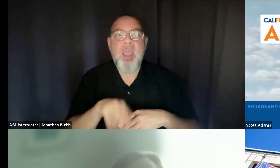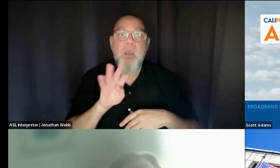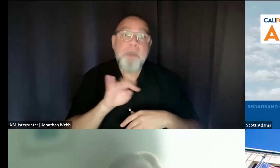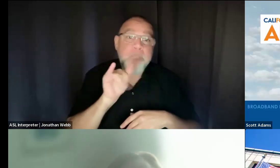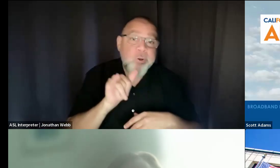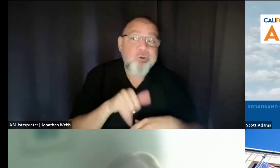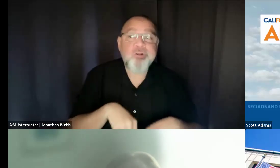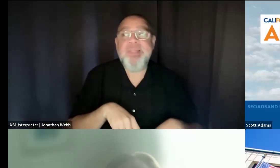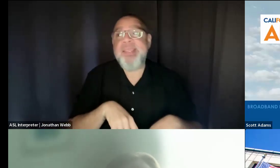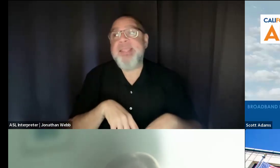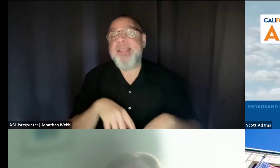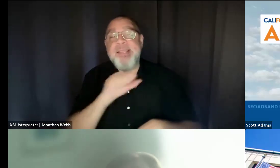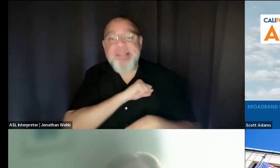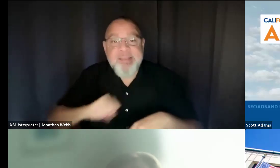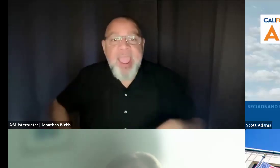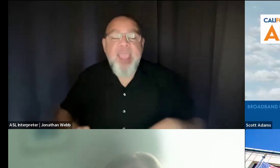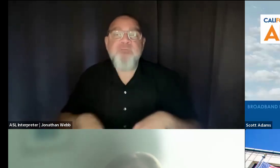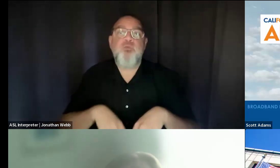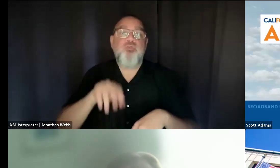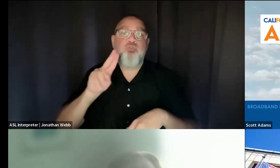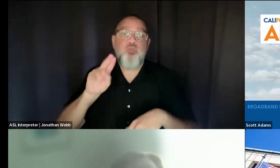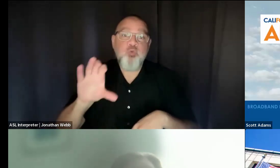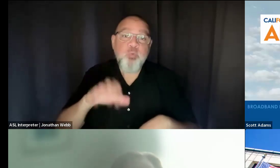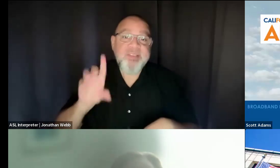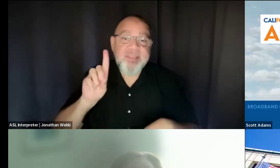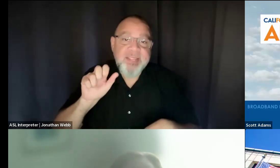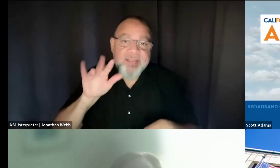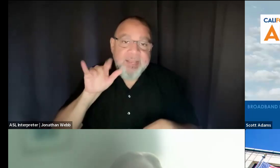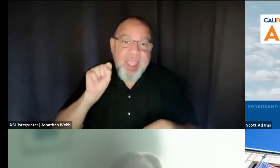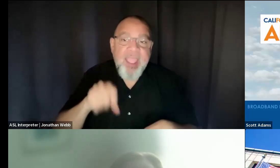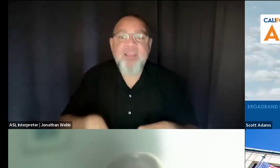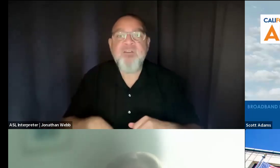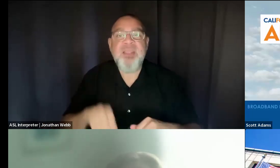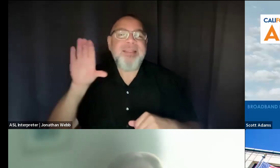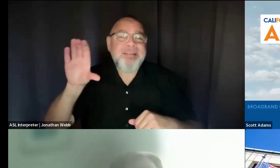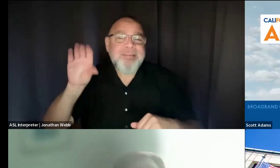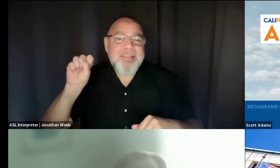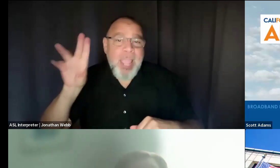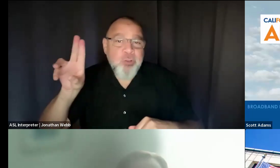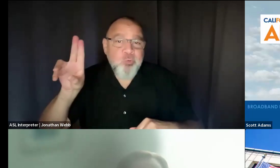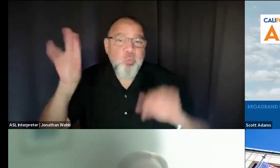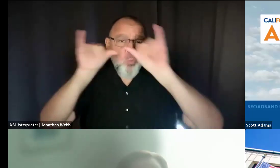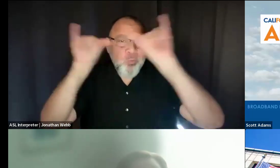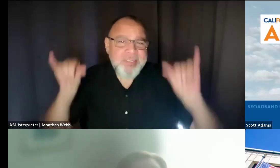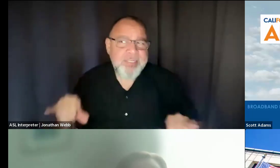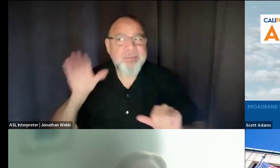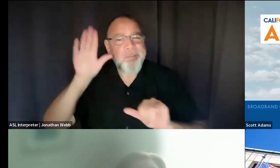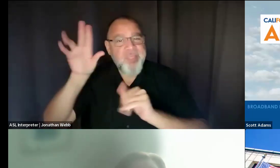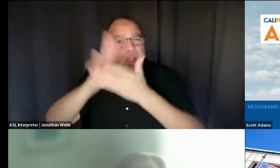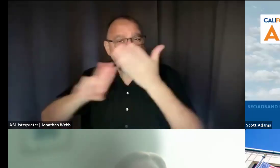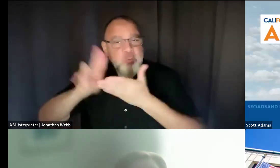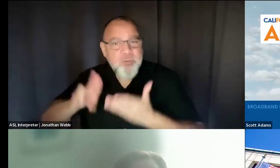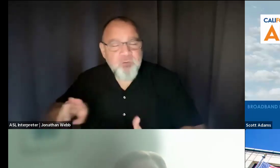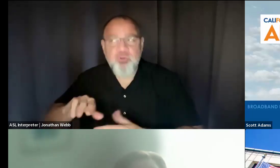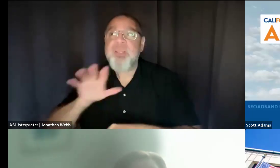Stanfords and, UC Davis, and also, CSUs and other universities, to also a number